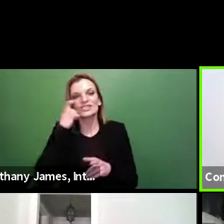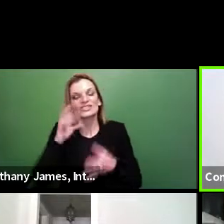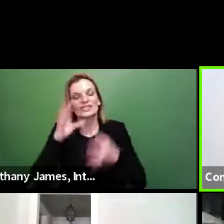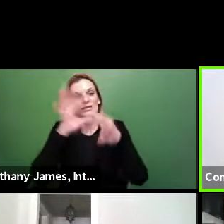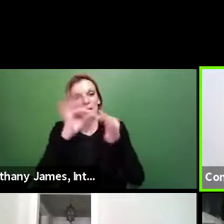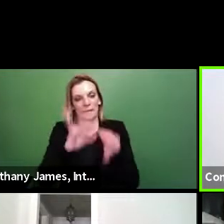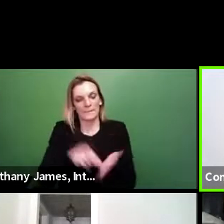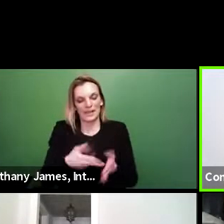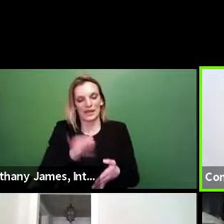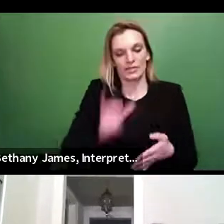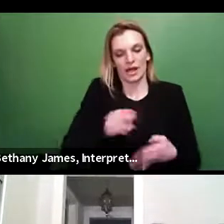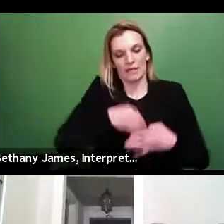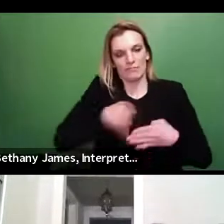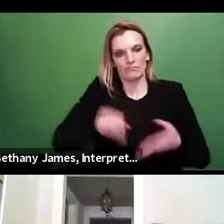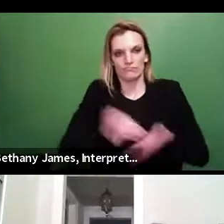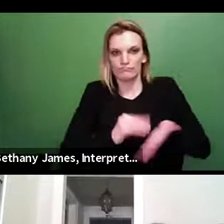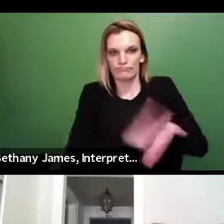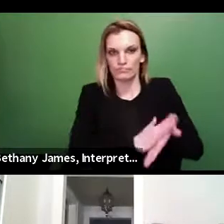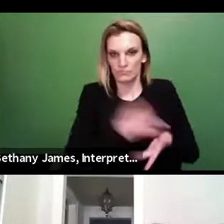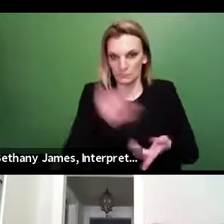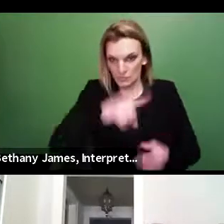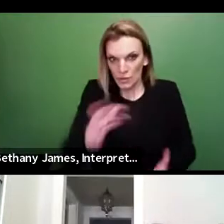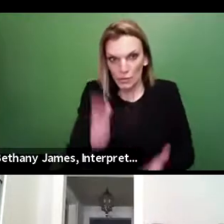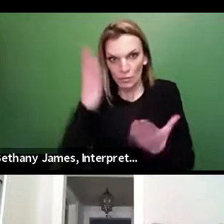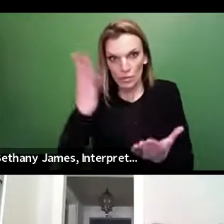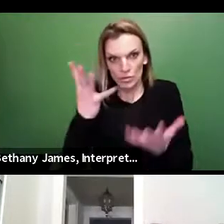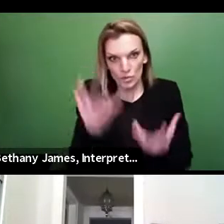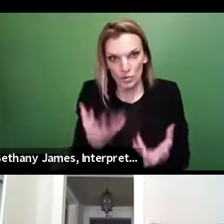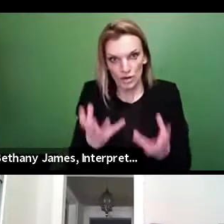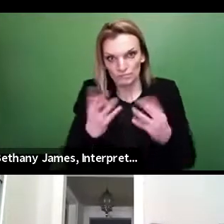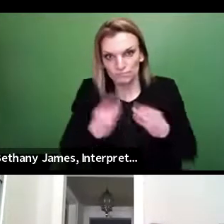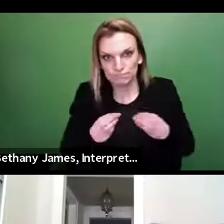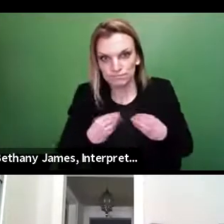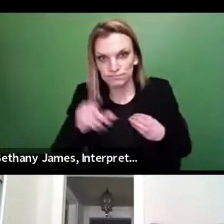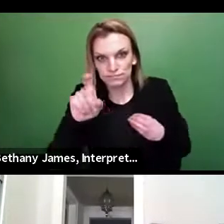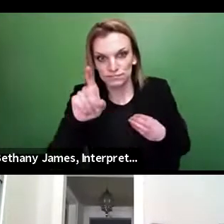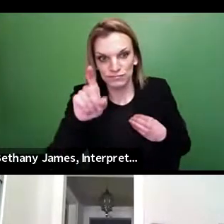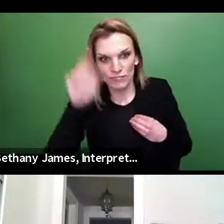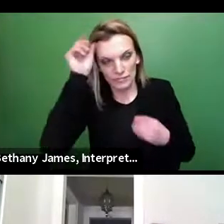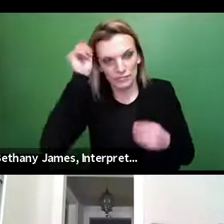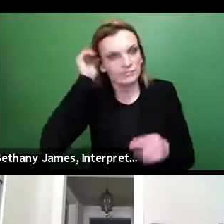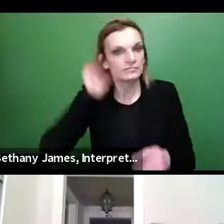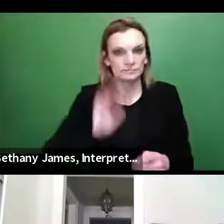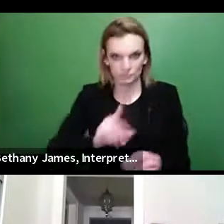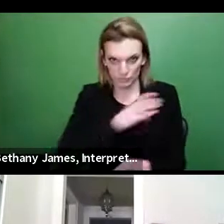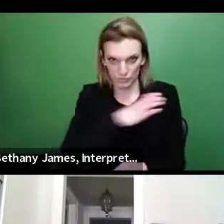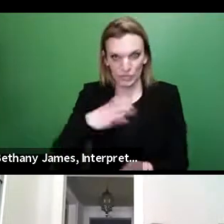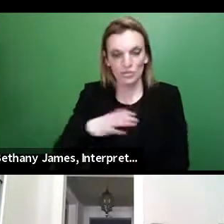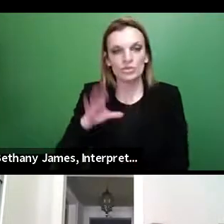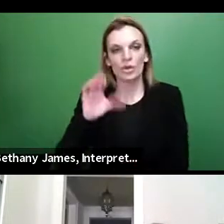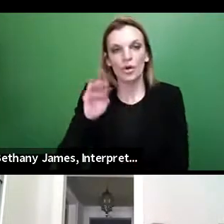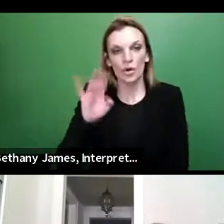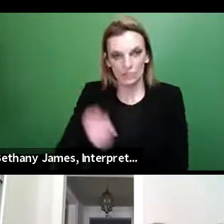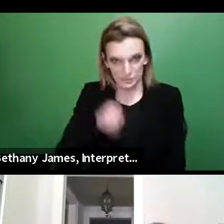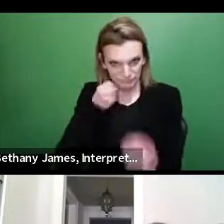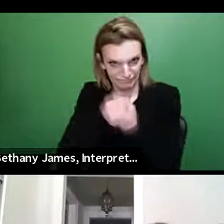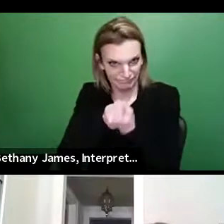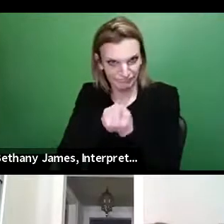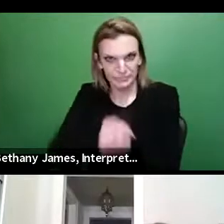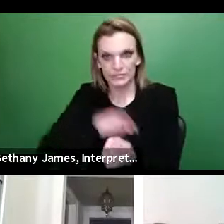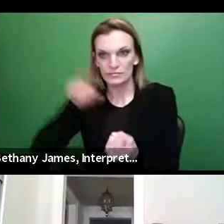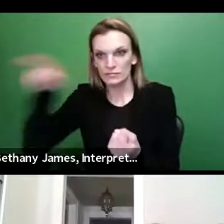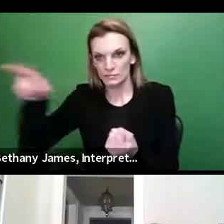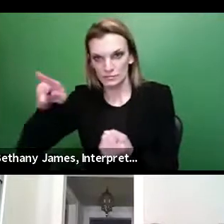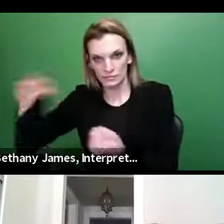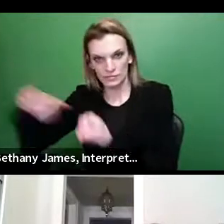much. May I have a motion to adopt both resolutions? So moved. Okay. Moved by Commissioner Combs. You have a second, please?